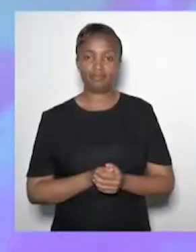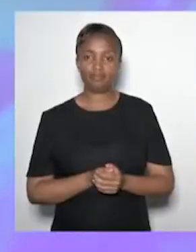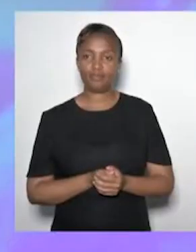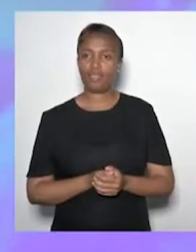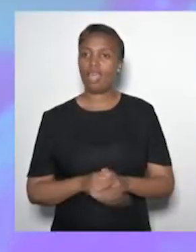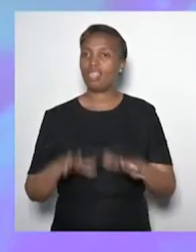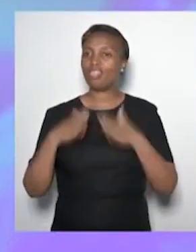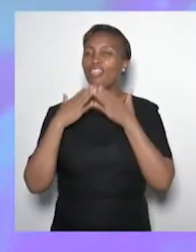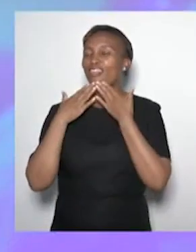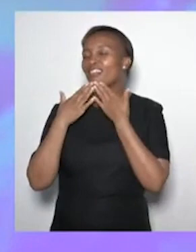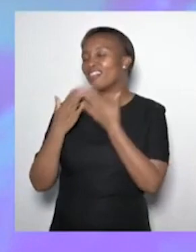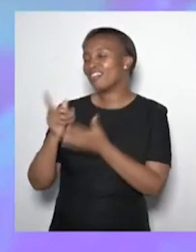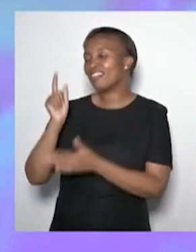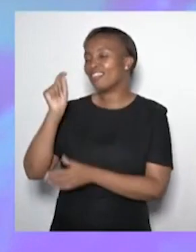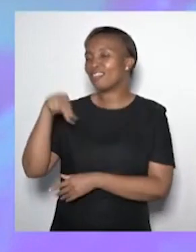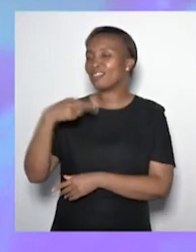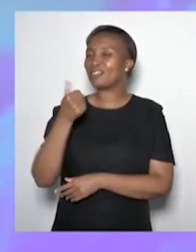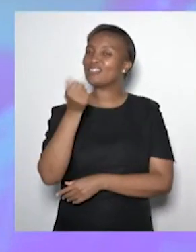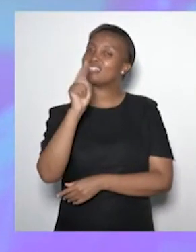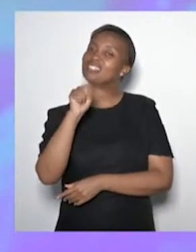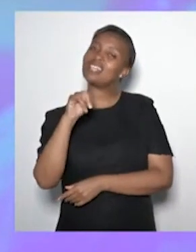Thank you, Tandi.